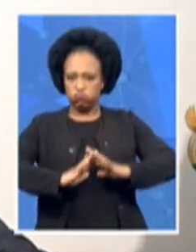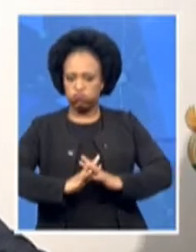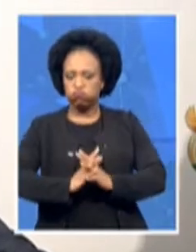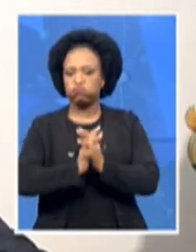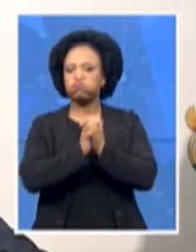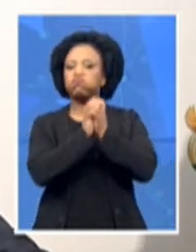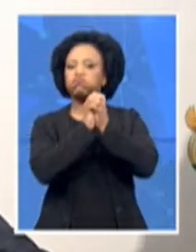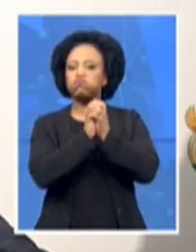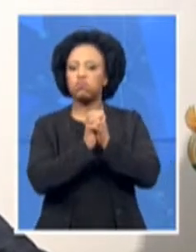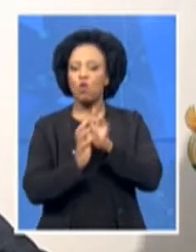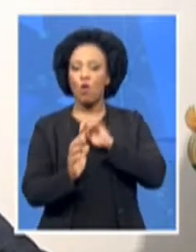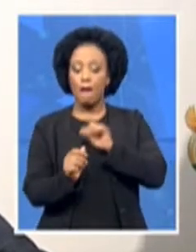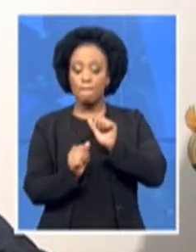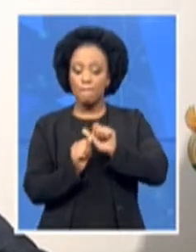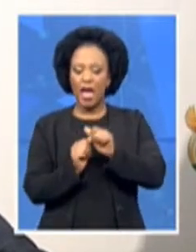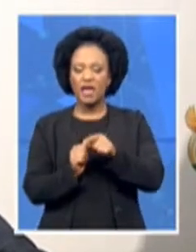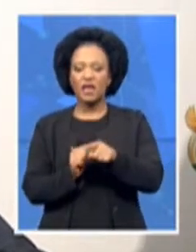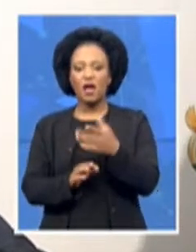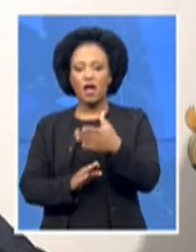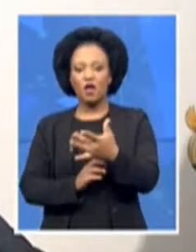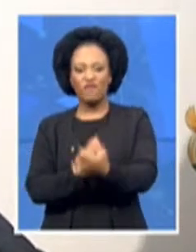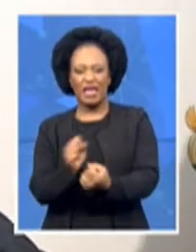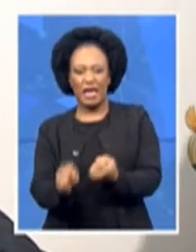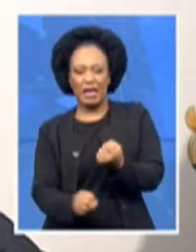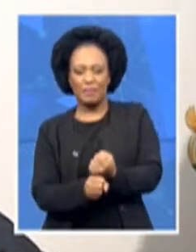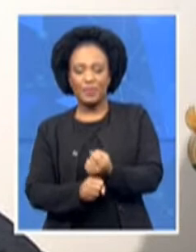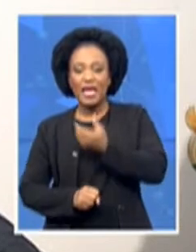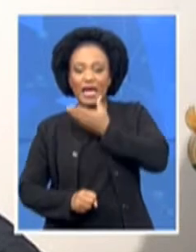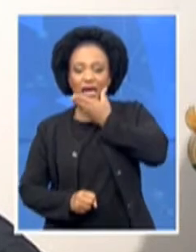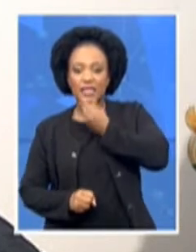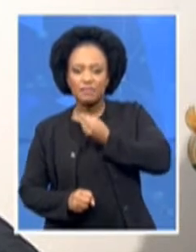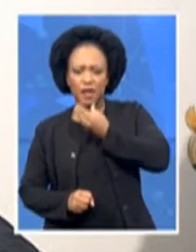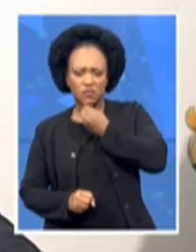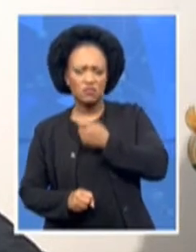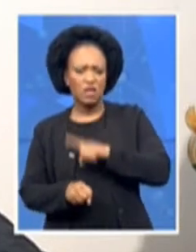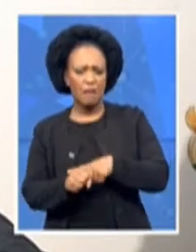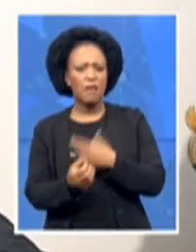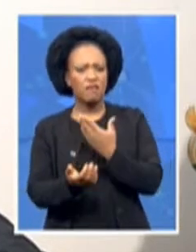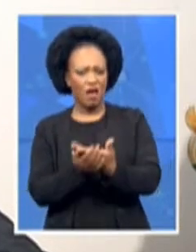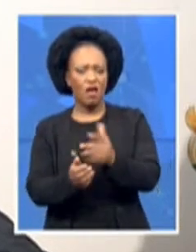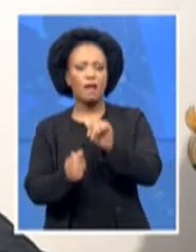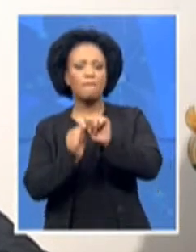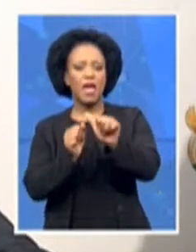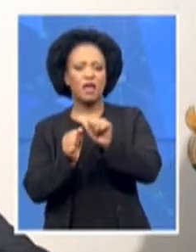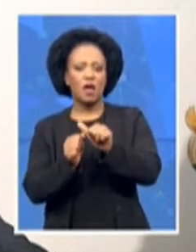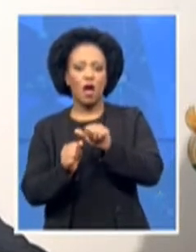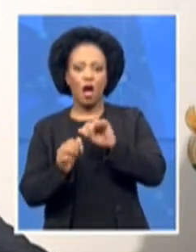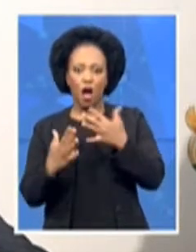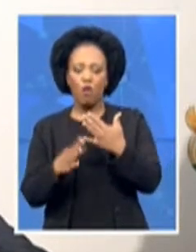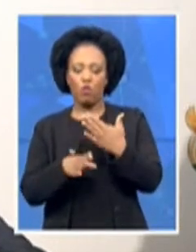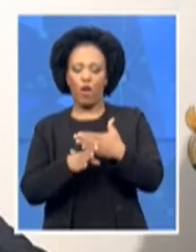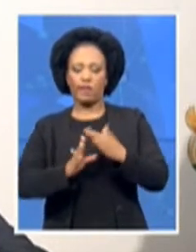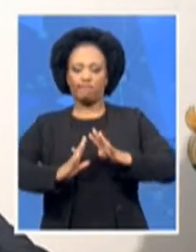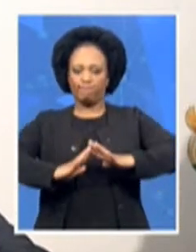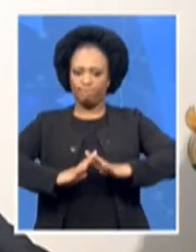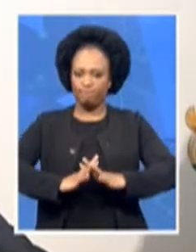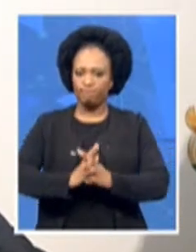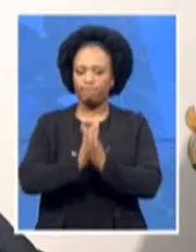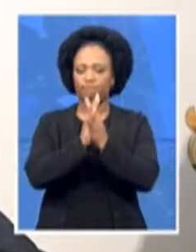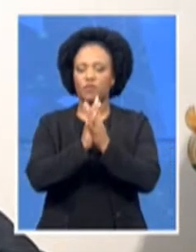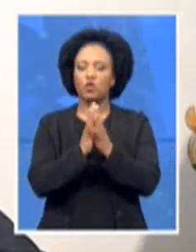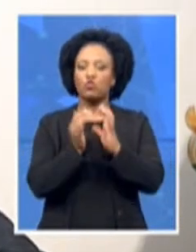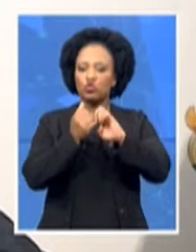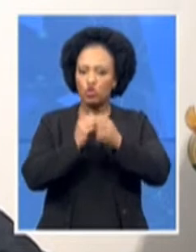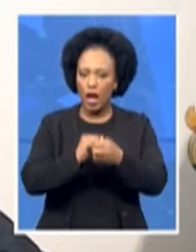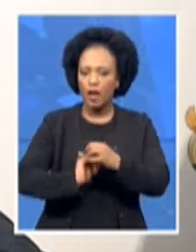season, if we all work together. We can reduce the pressure on the health services, on our health workers. All that